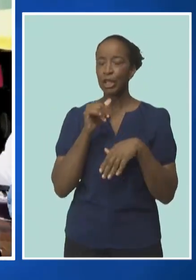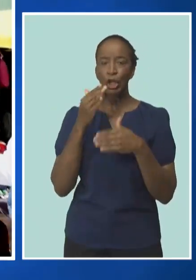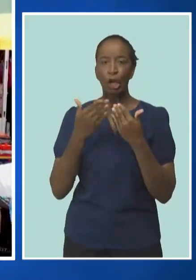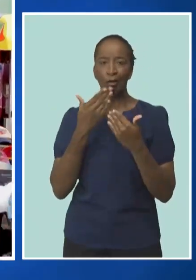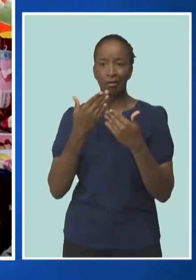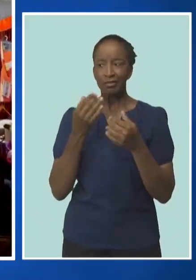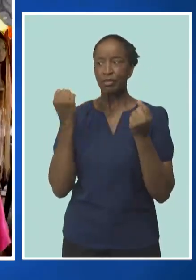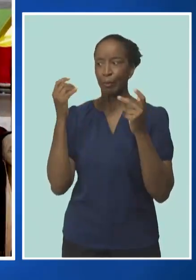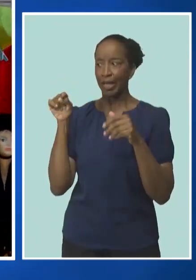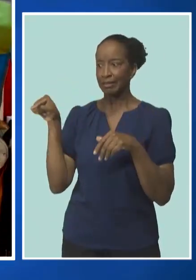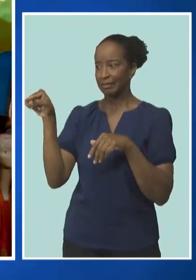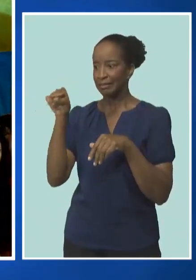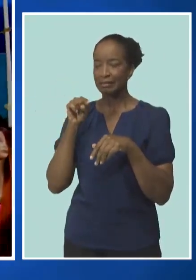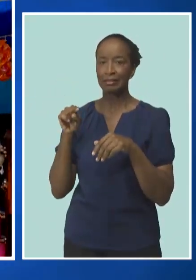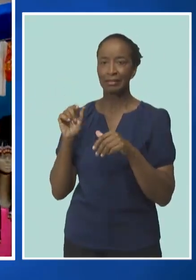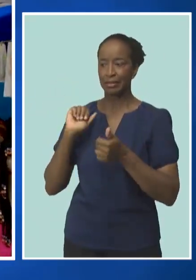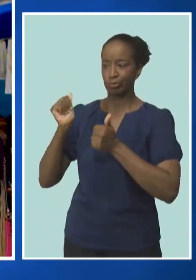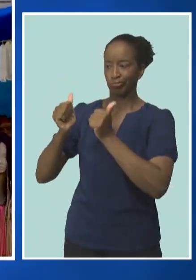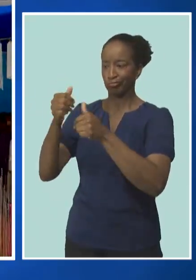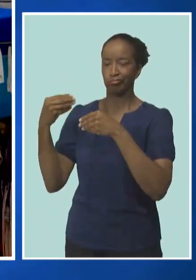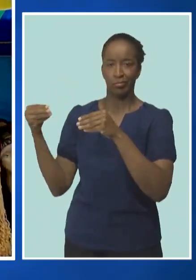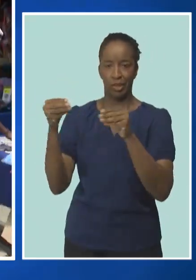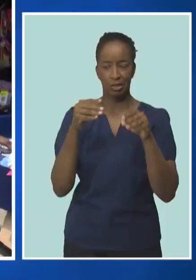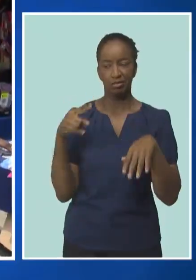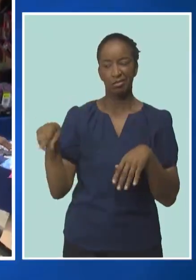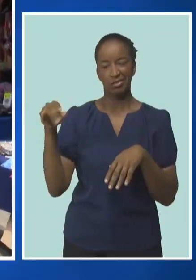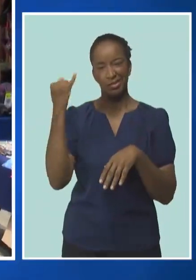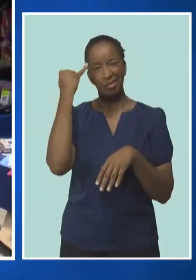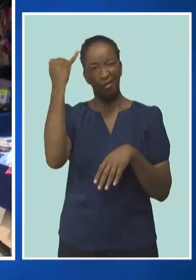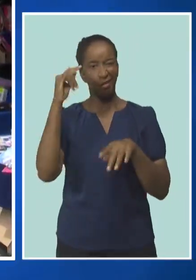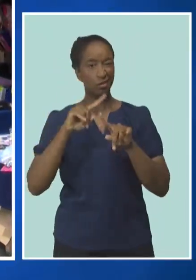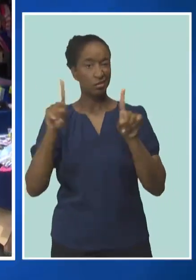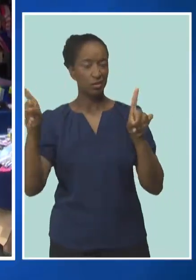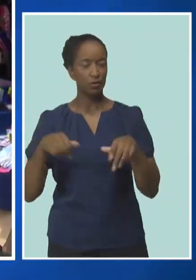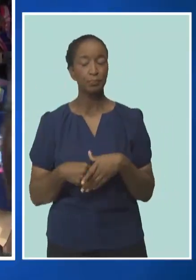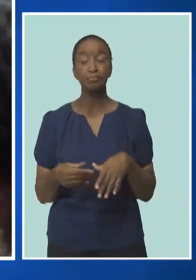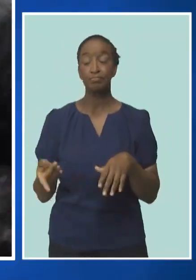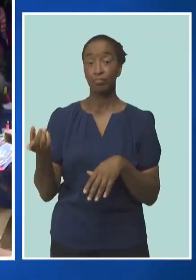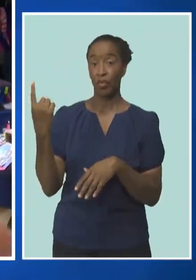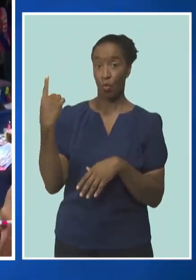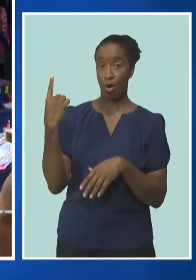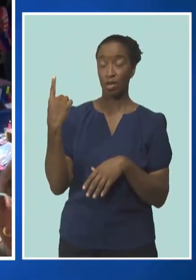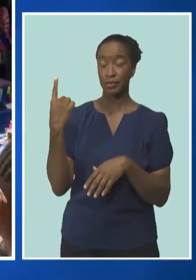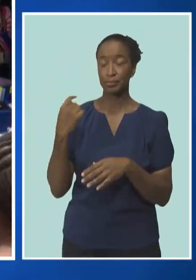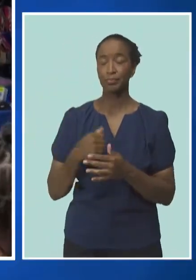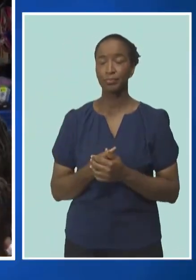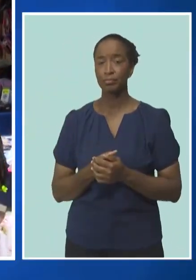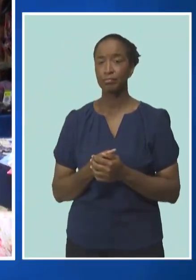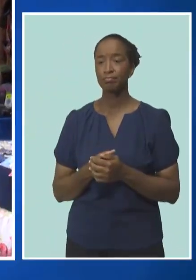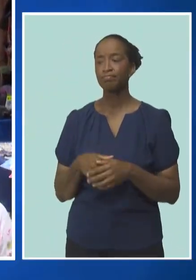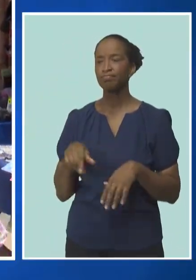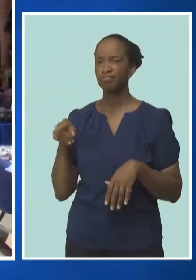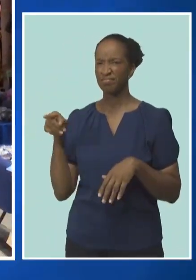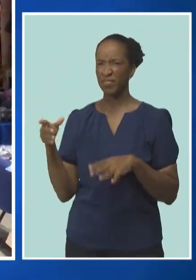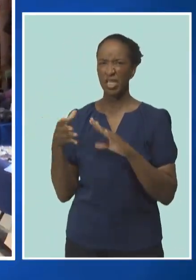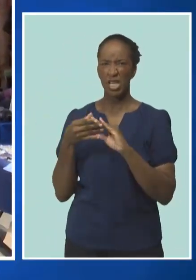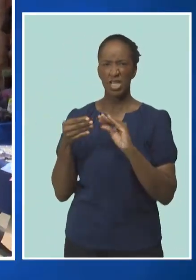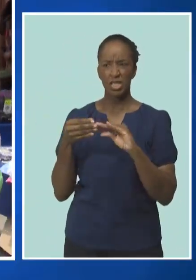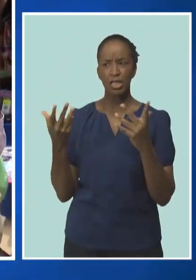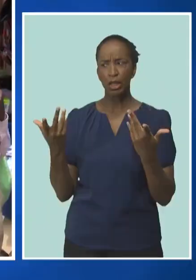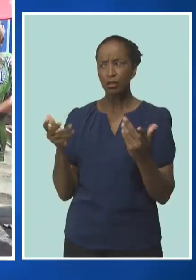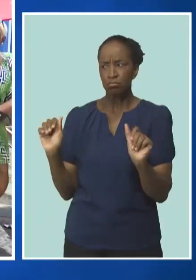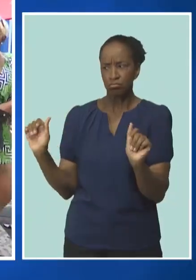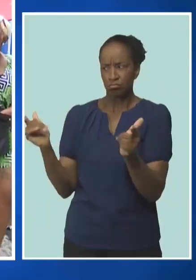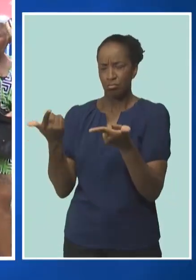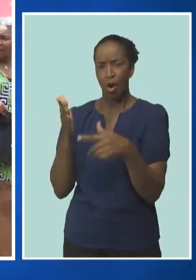on the street. The vendors, however, have a different view. One vendor, who gave his name as Javi, believes that all the